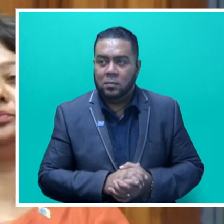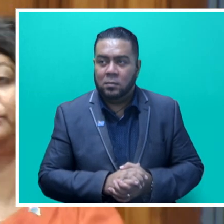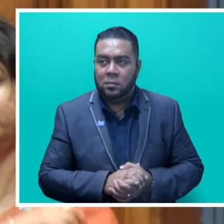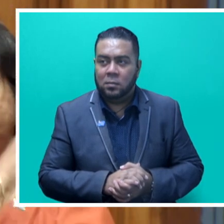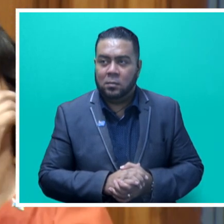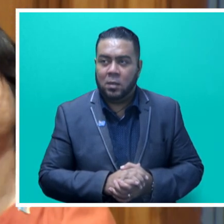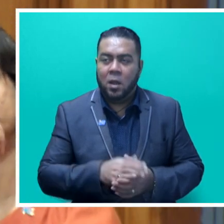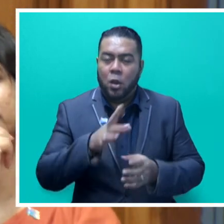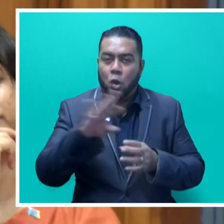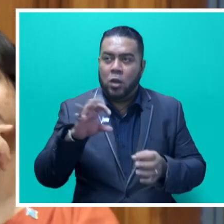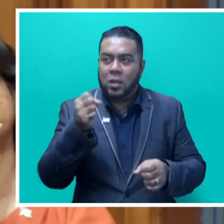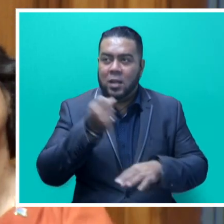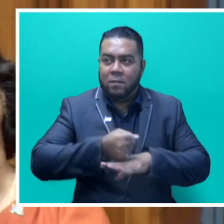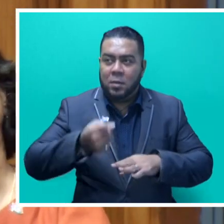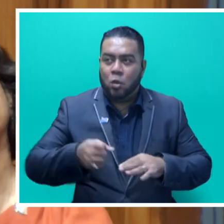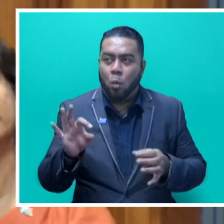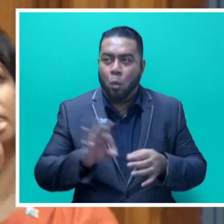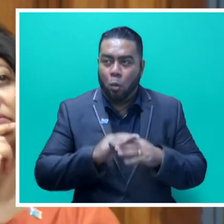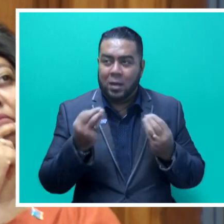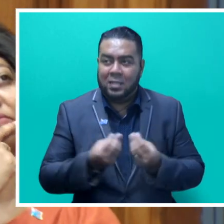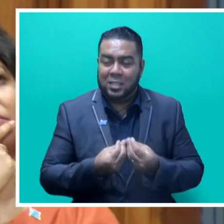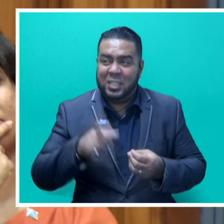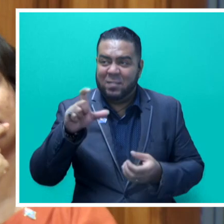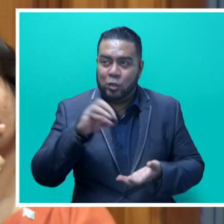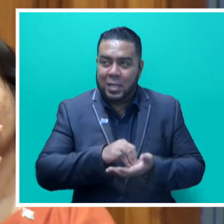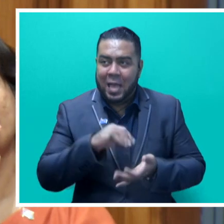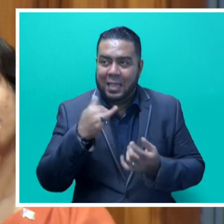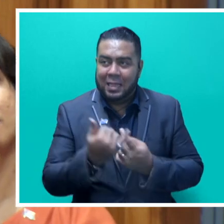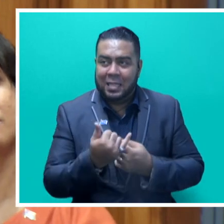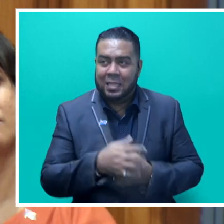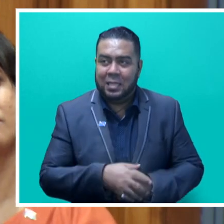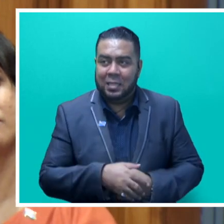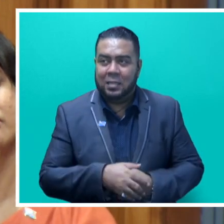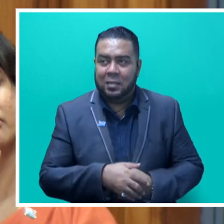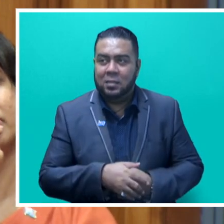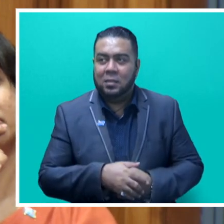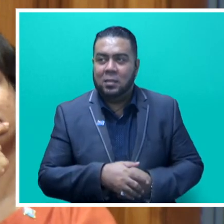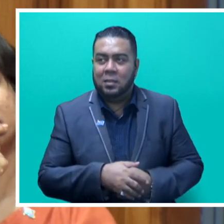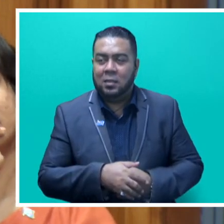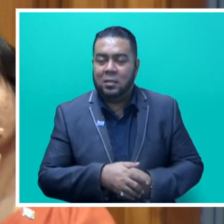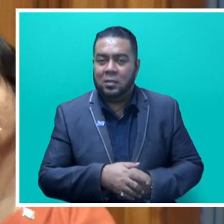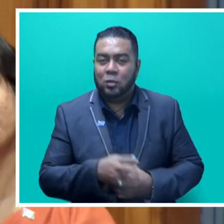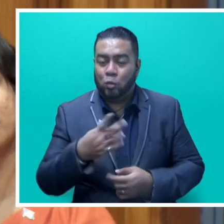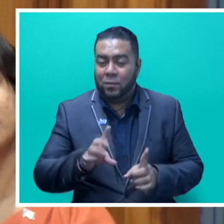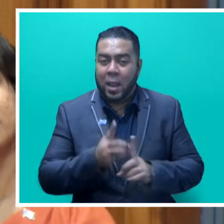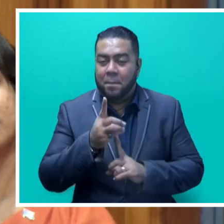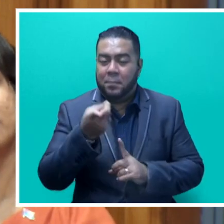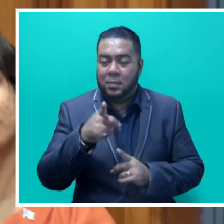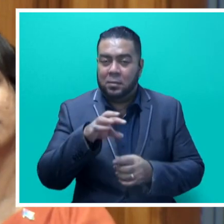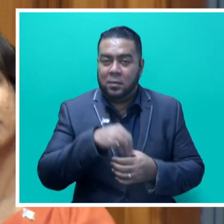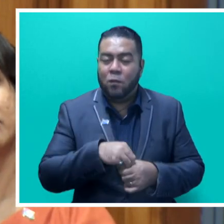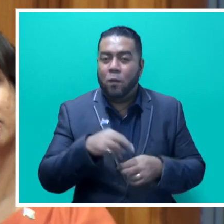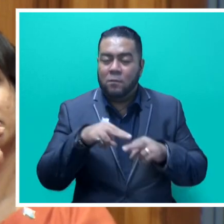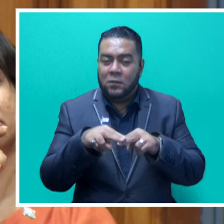agencies, non-government organizations, civil societies, and the private sector to develop and enhance sustainable livelihoods for